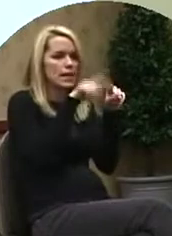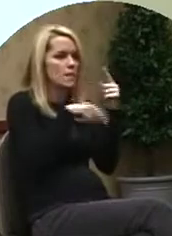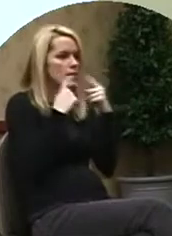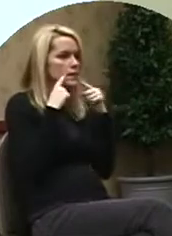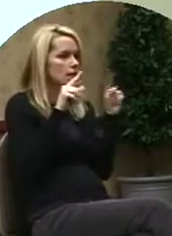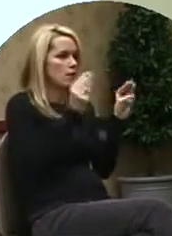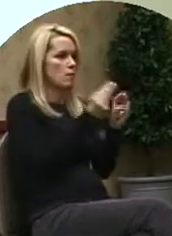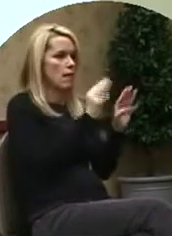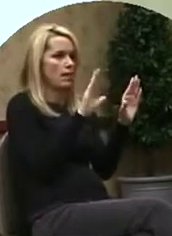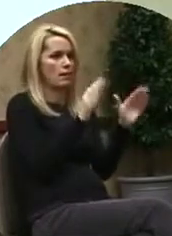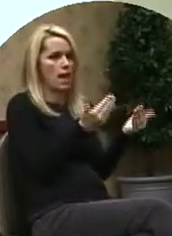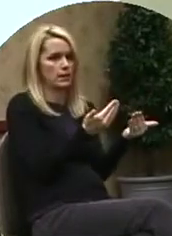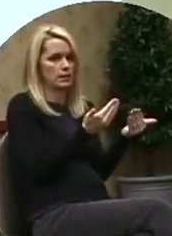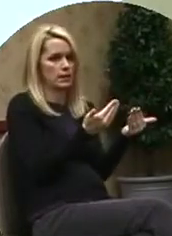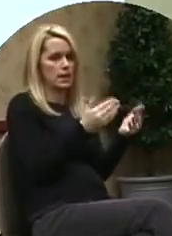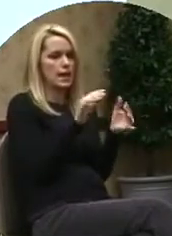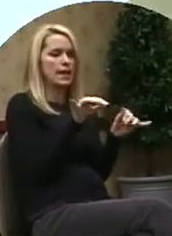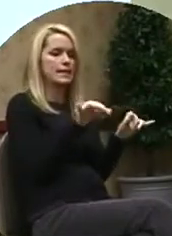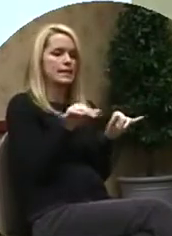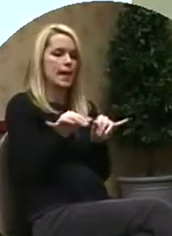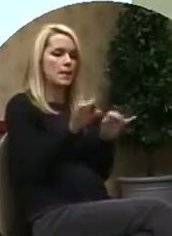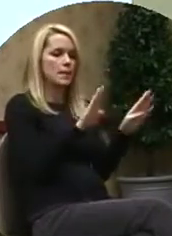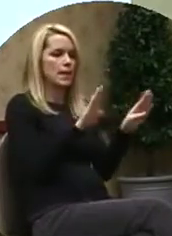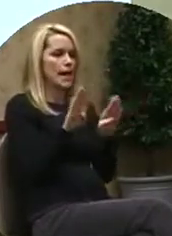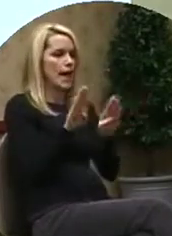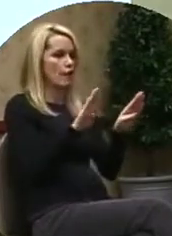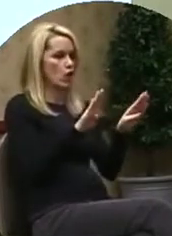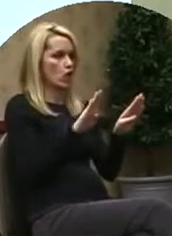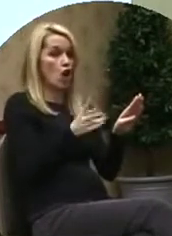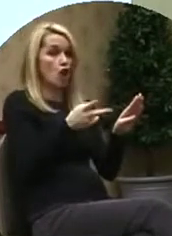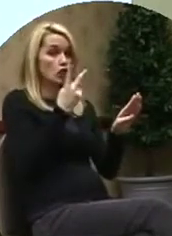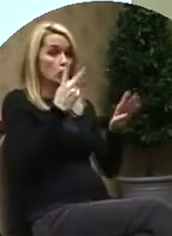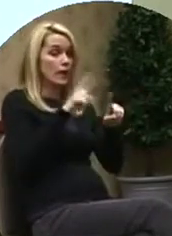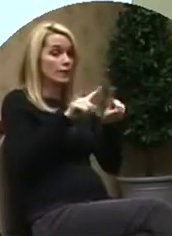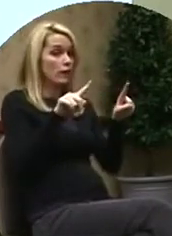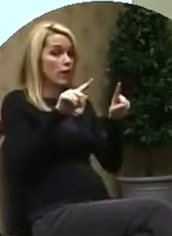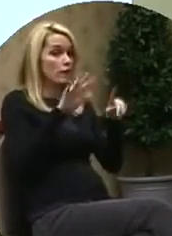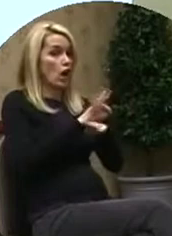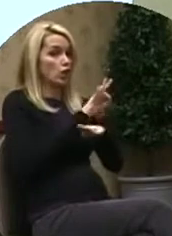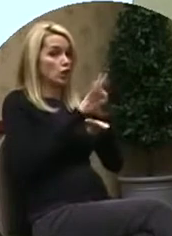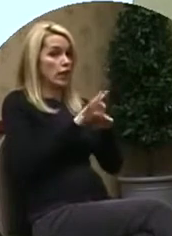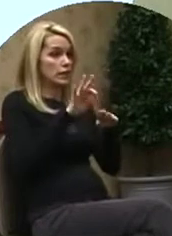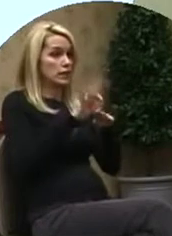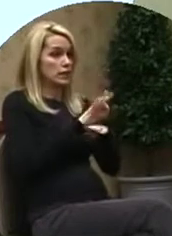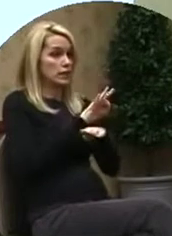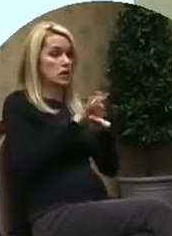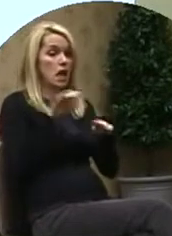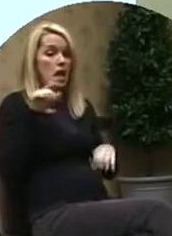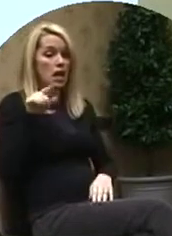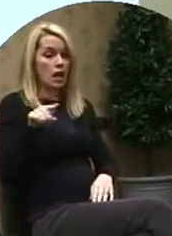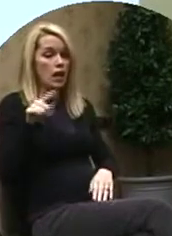there. Same behavior, serving two different functions in two different